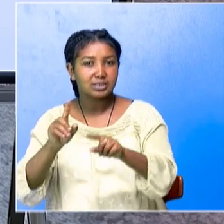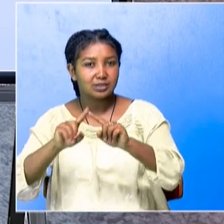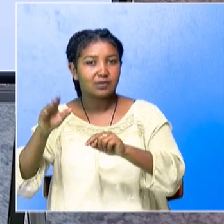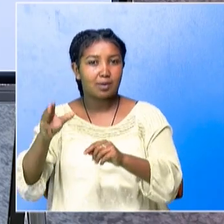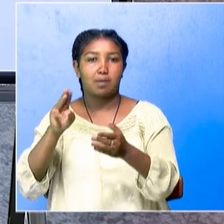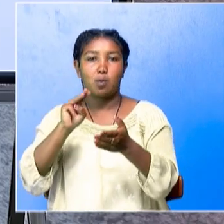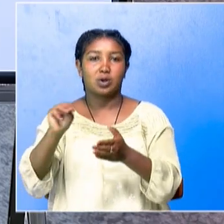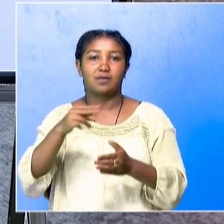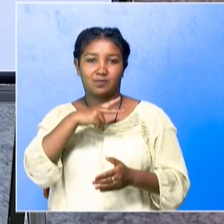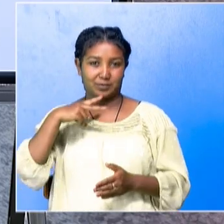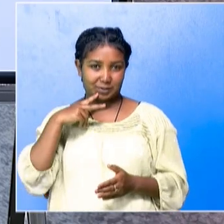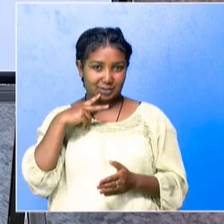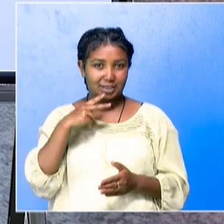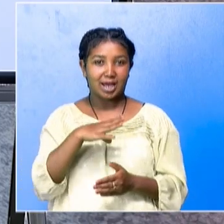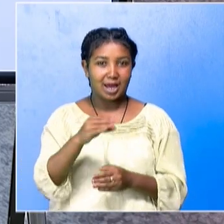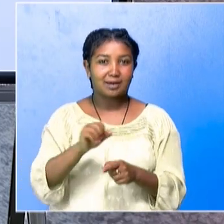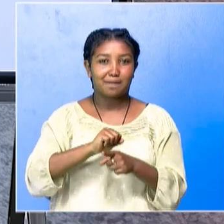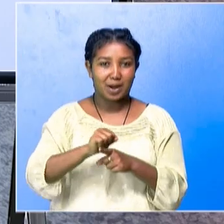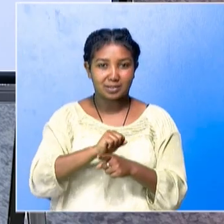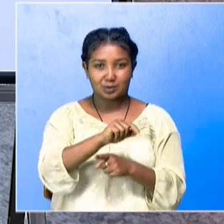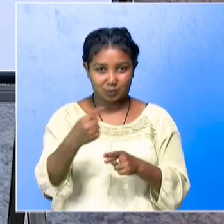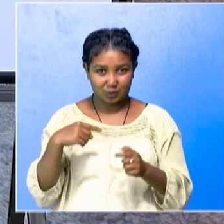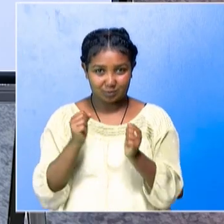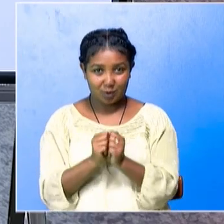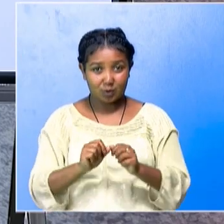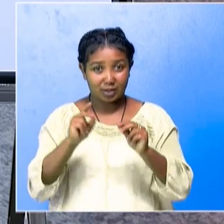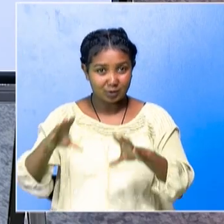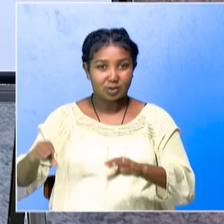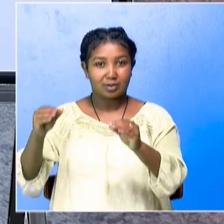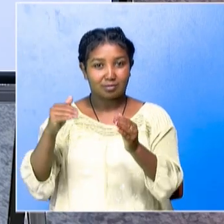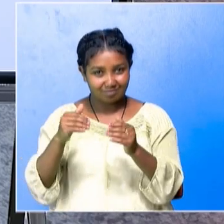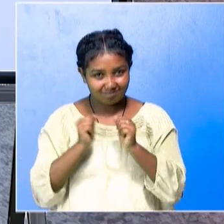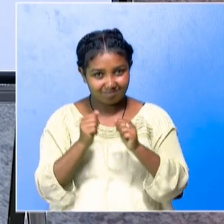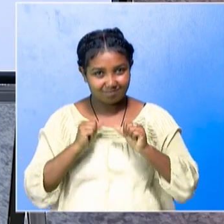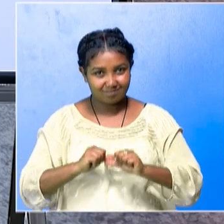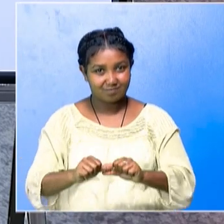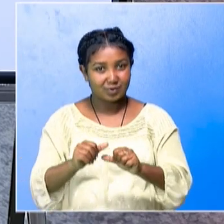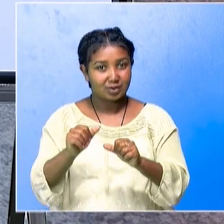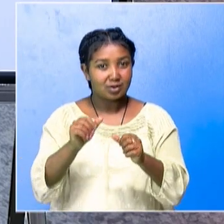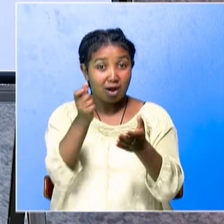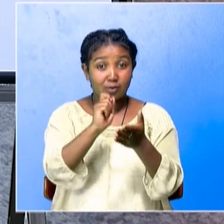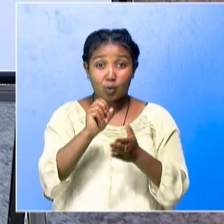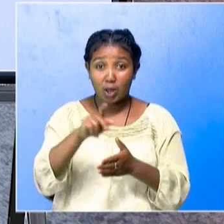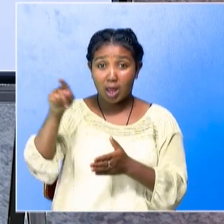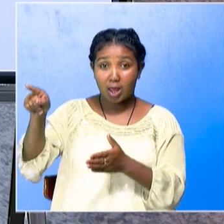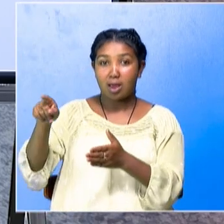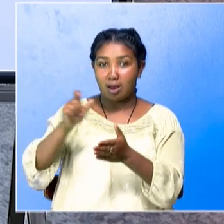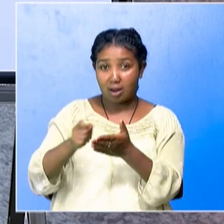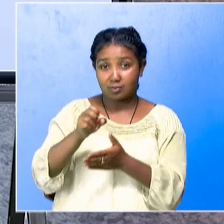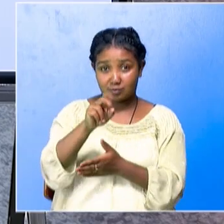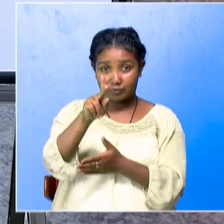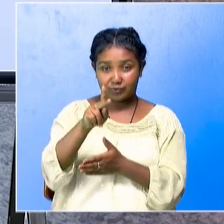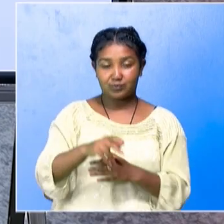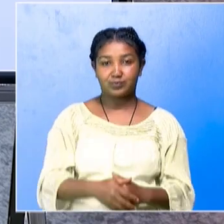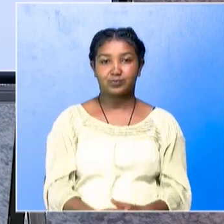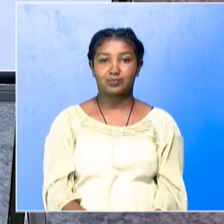types of modal verbs, and practice with me. Students, again, stay with me. Don't forget to write your activities with